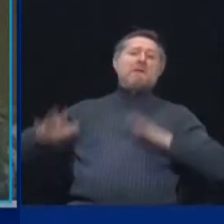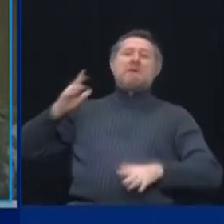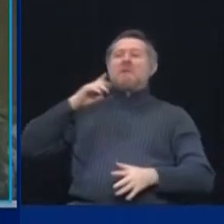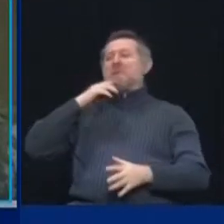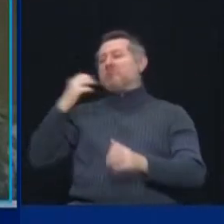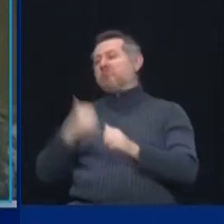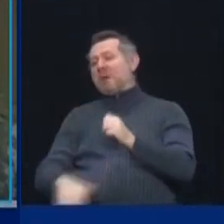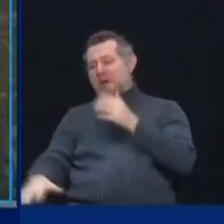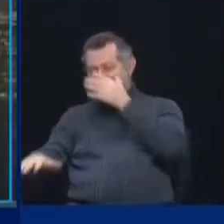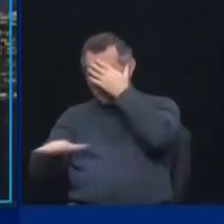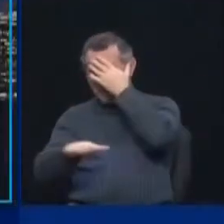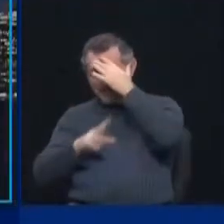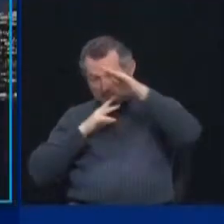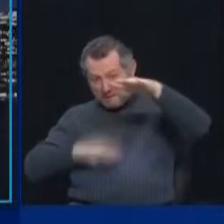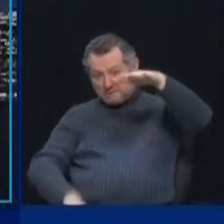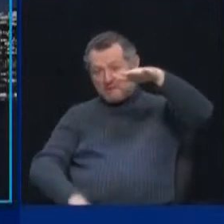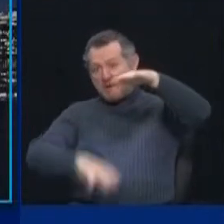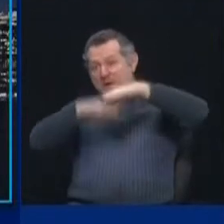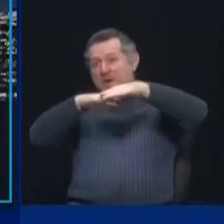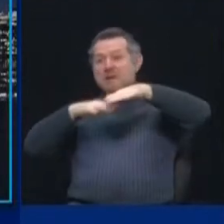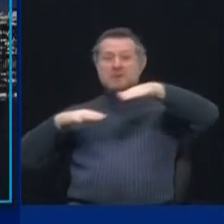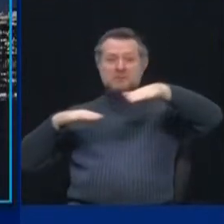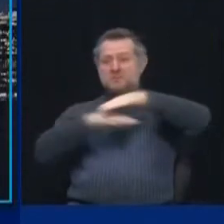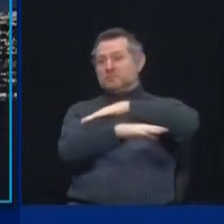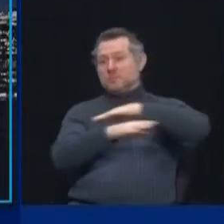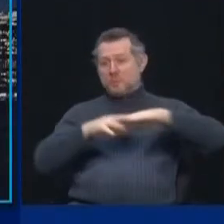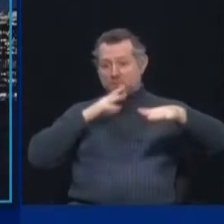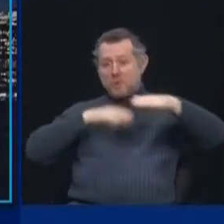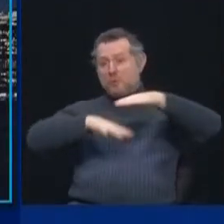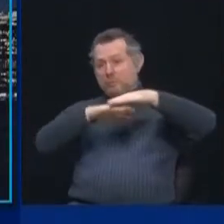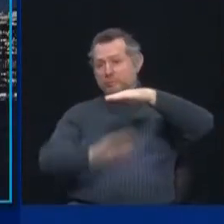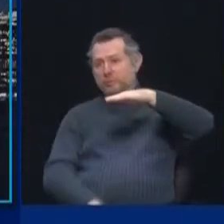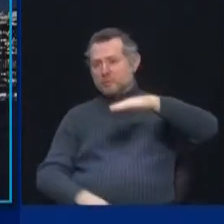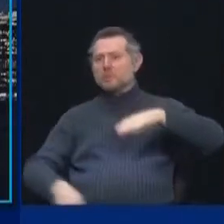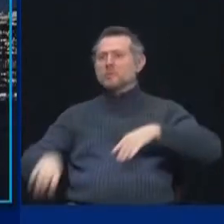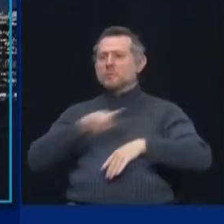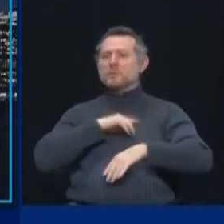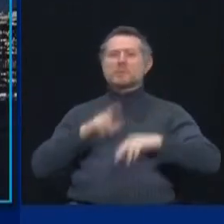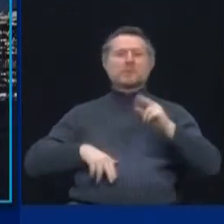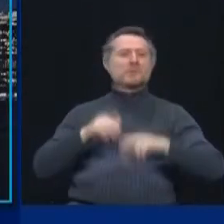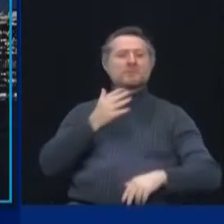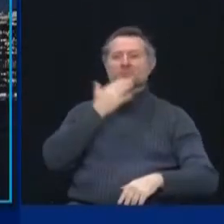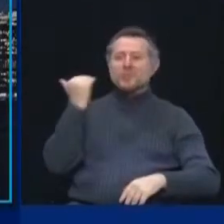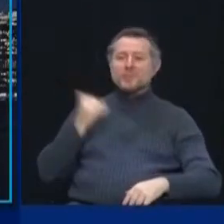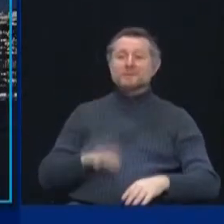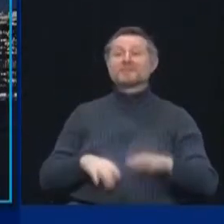yes. But we got up, and we got up ever stronger. 9/11.